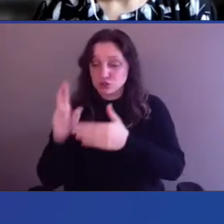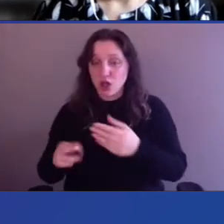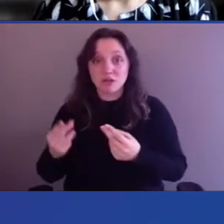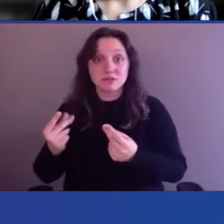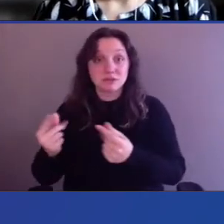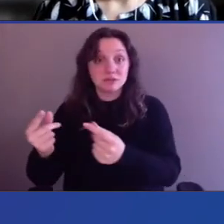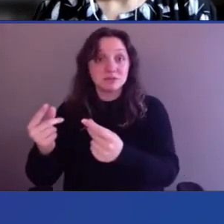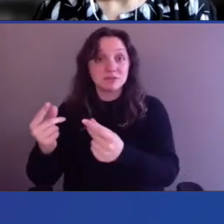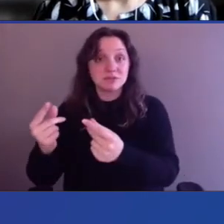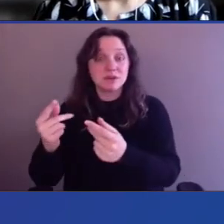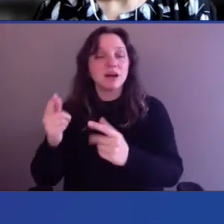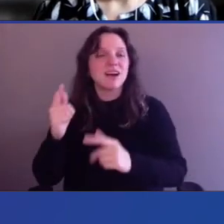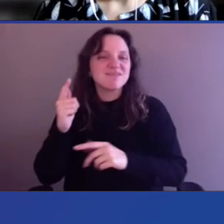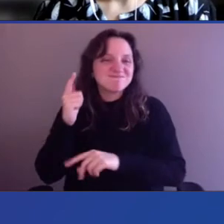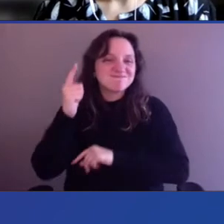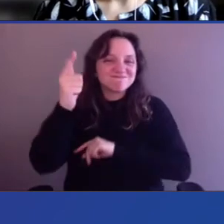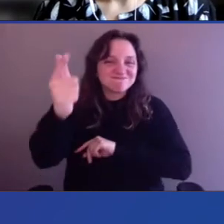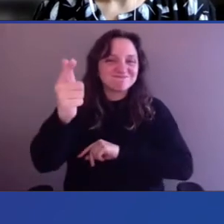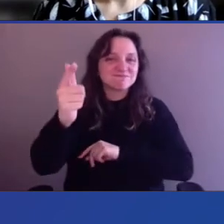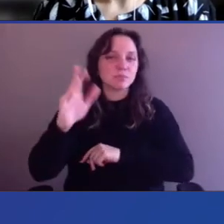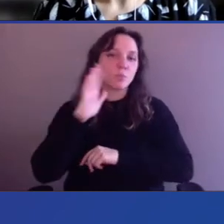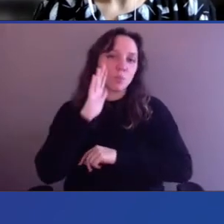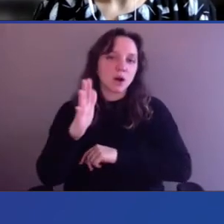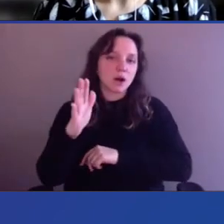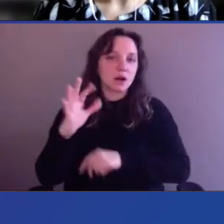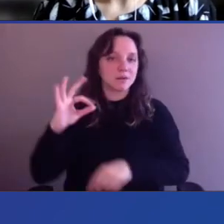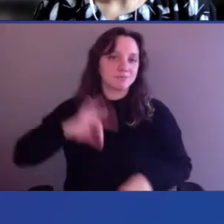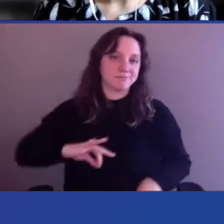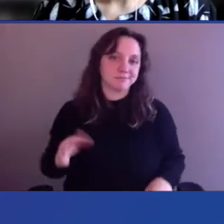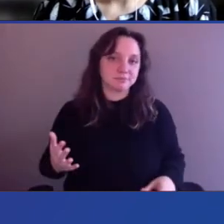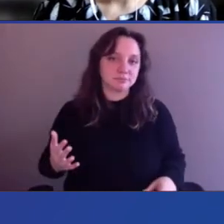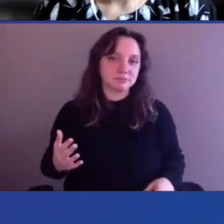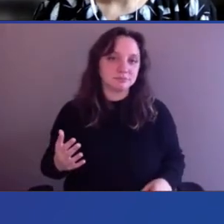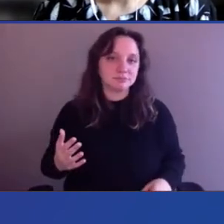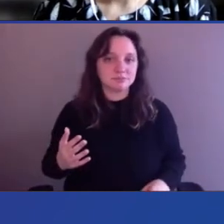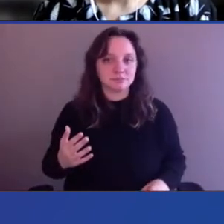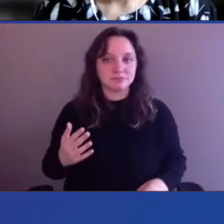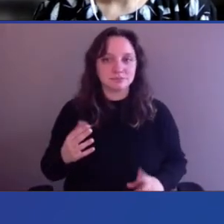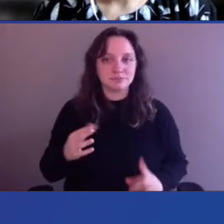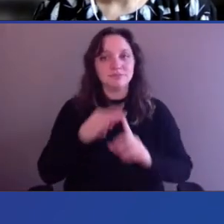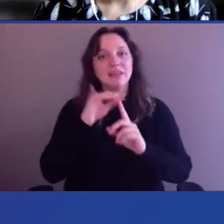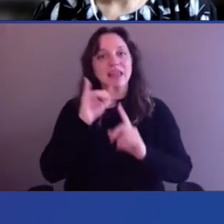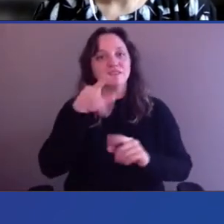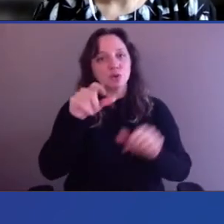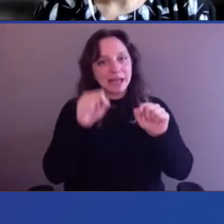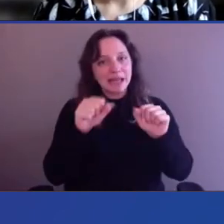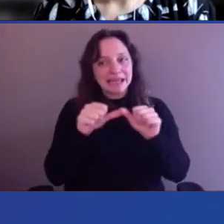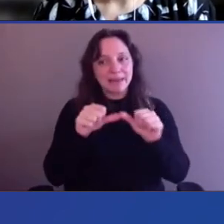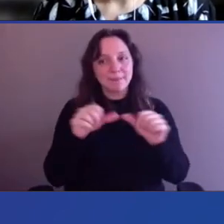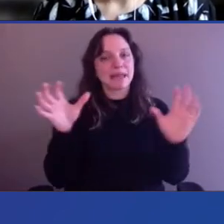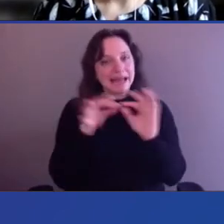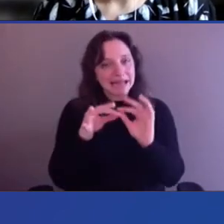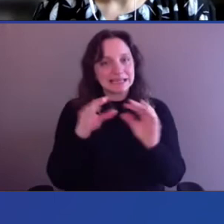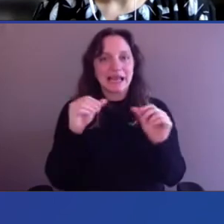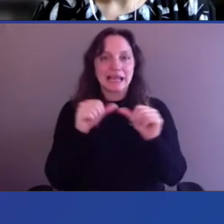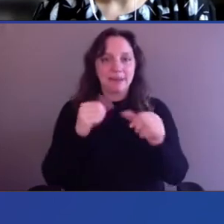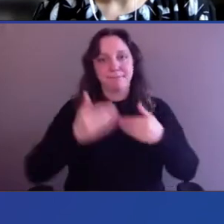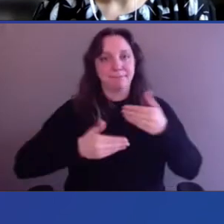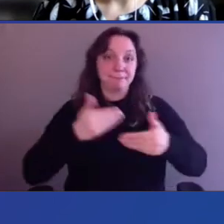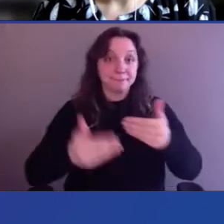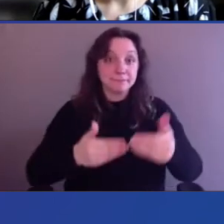off it has the ability, if you keep, you know, connecting those dots and you stay in it, as you